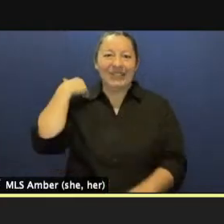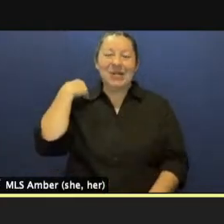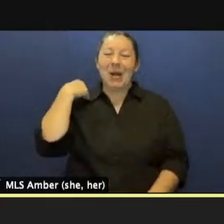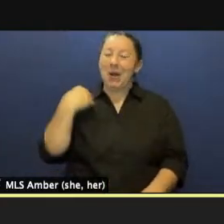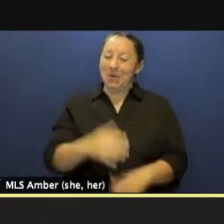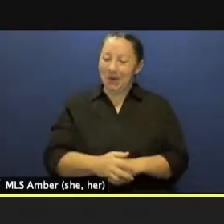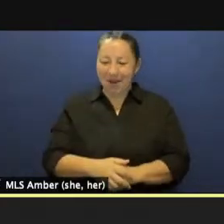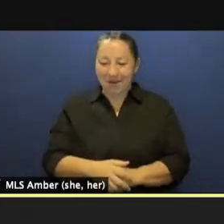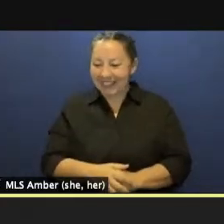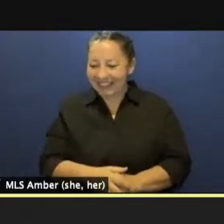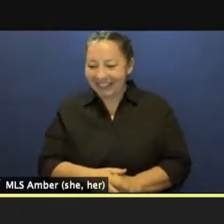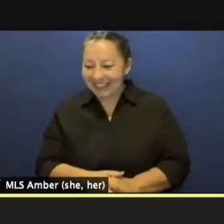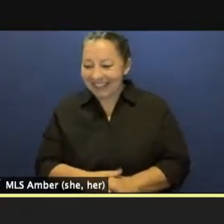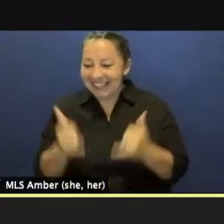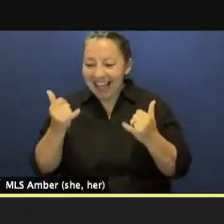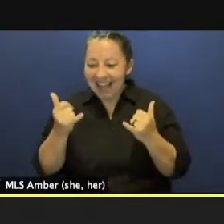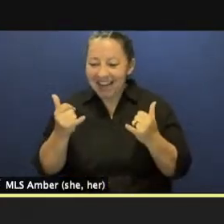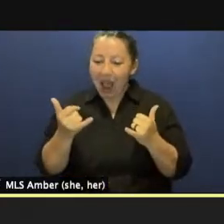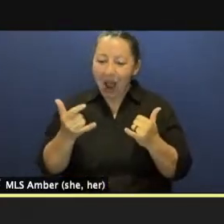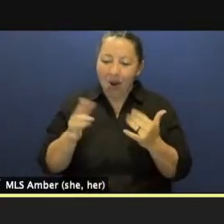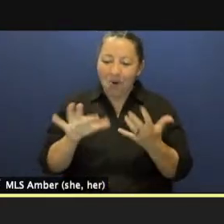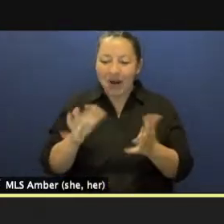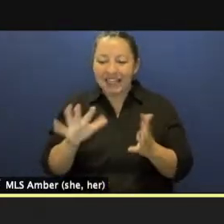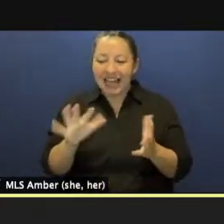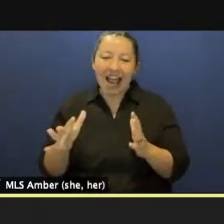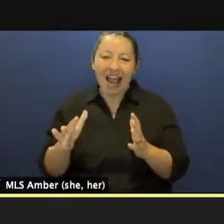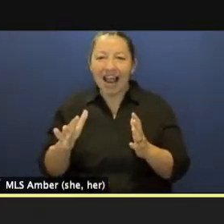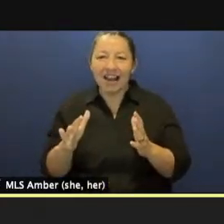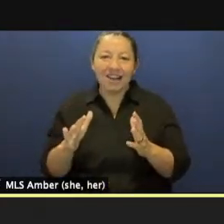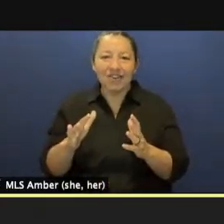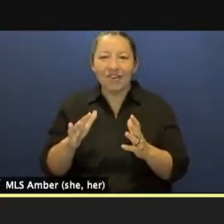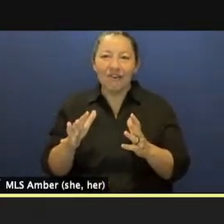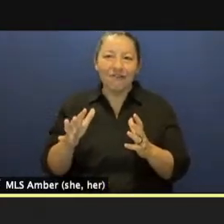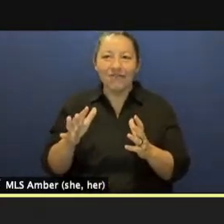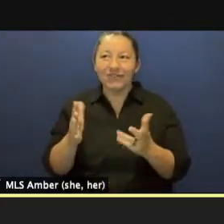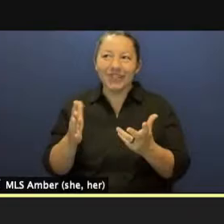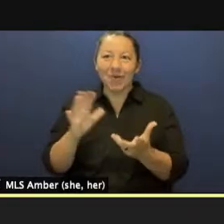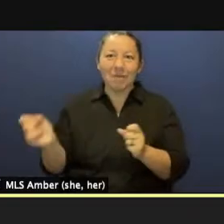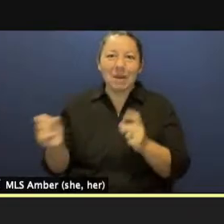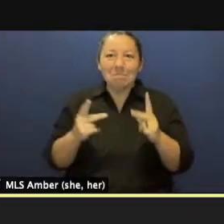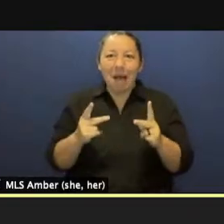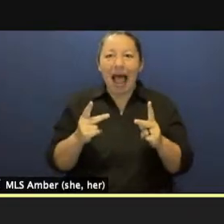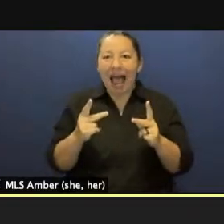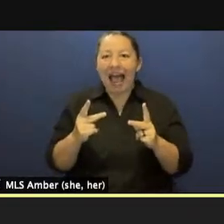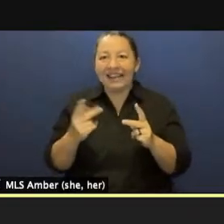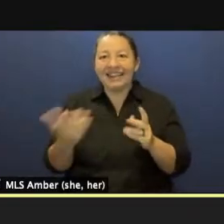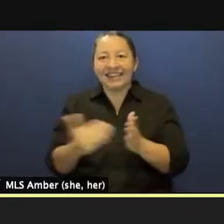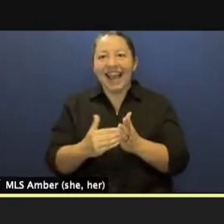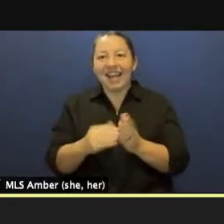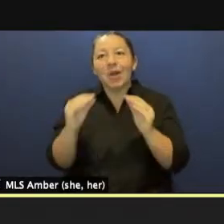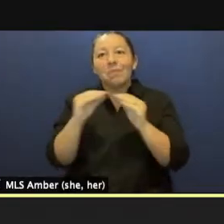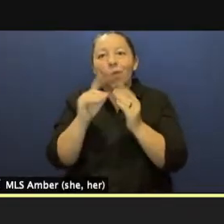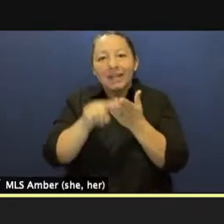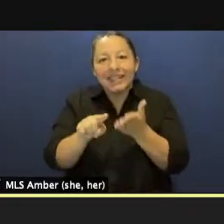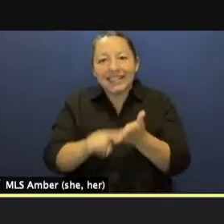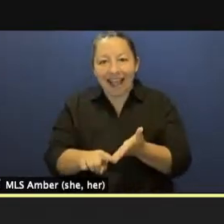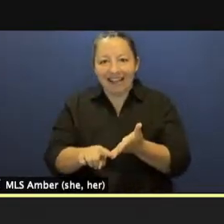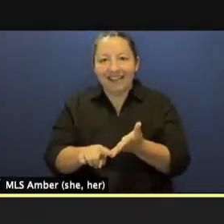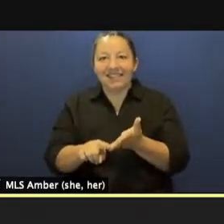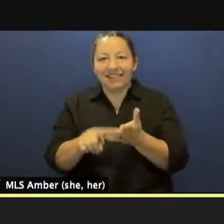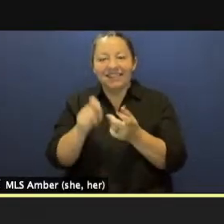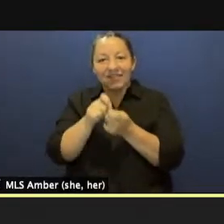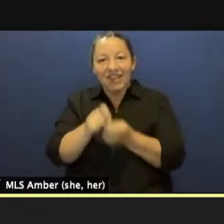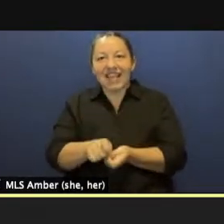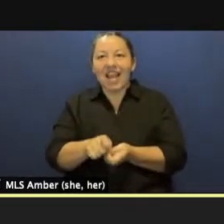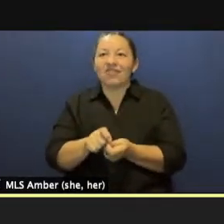And now we're kind of going full loop, going back to the moon again and doing more detailed investigations of what both LCROSS